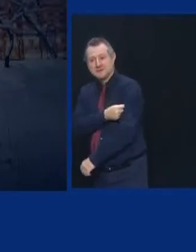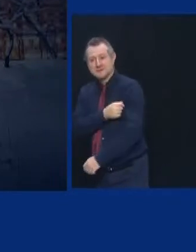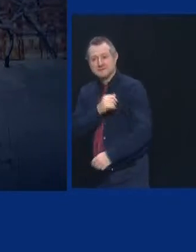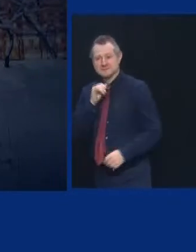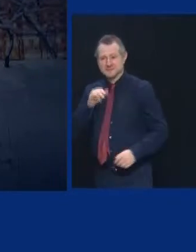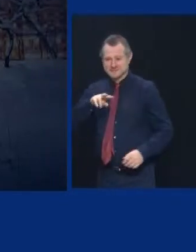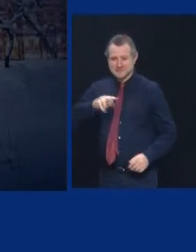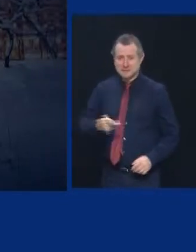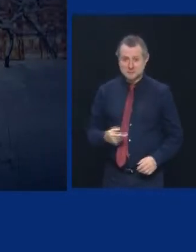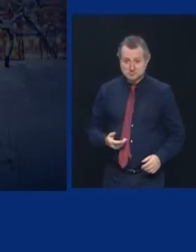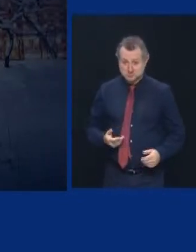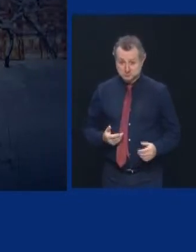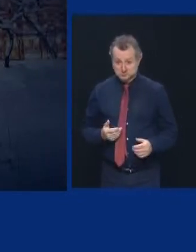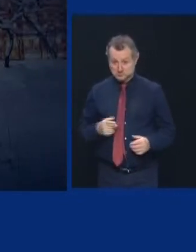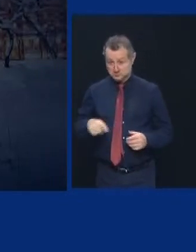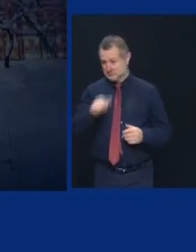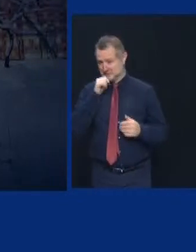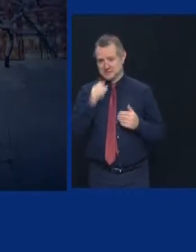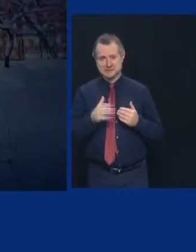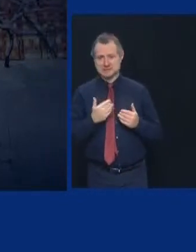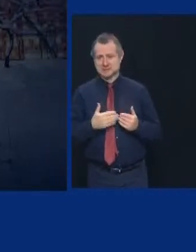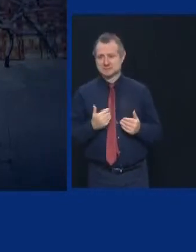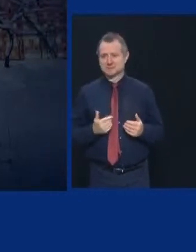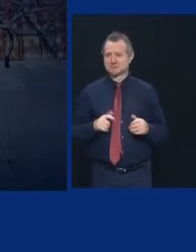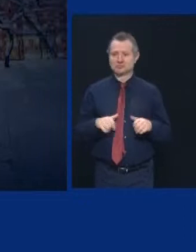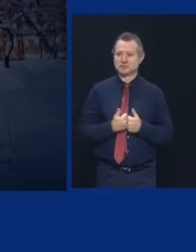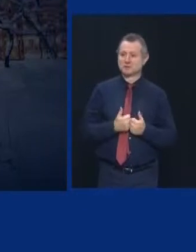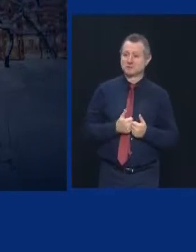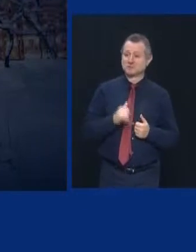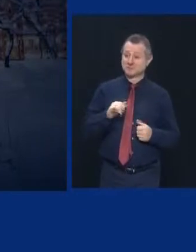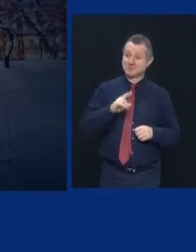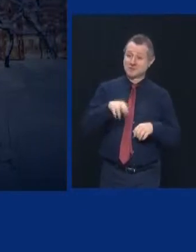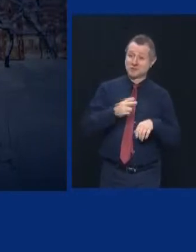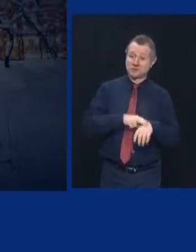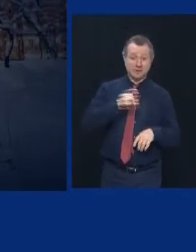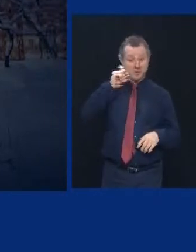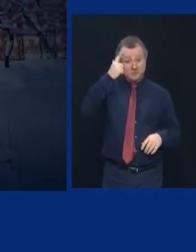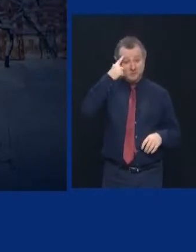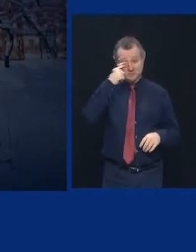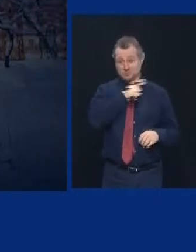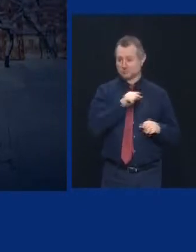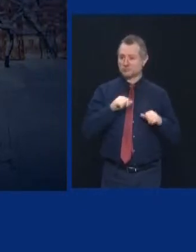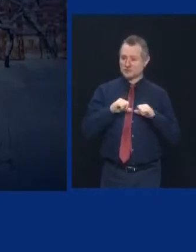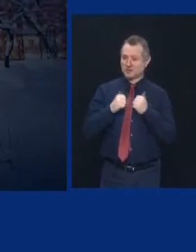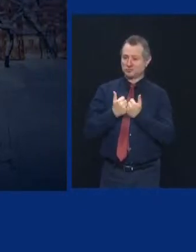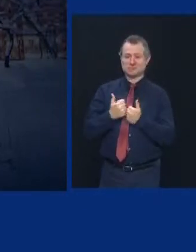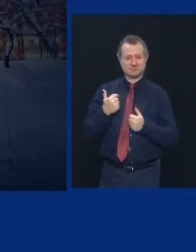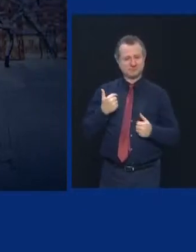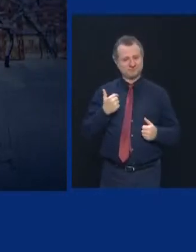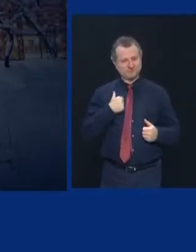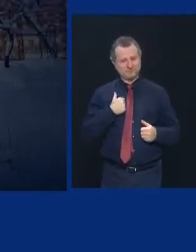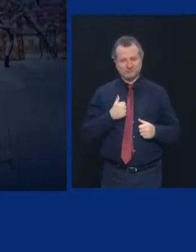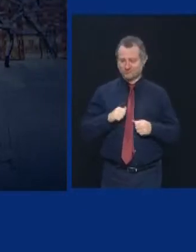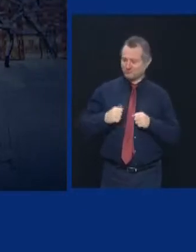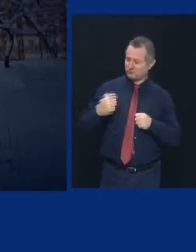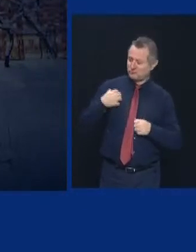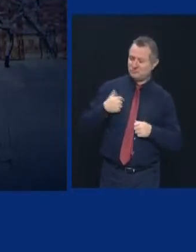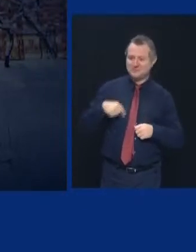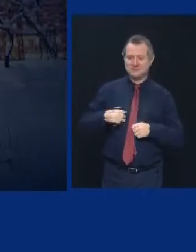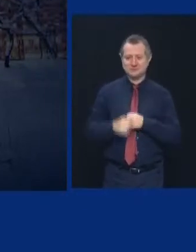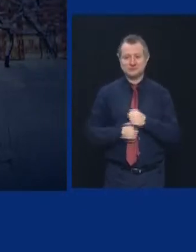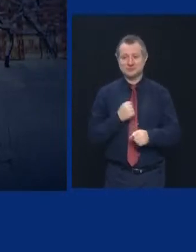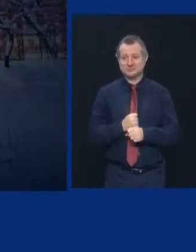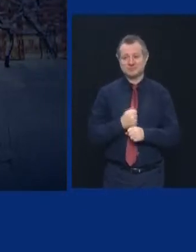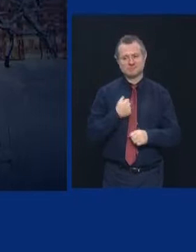a massive undertaking. The National Governors Association, I'm the chairman this year, we sent the White House 35 questions as to how